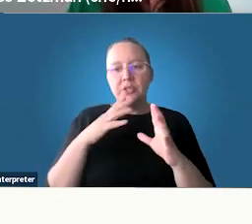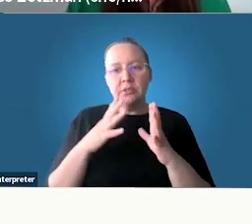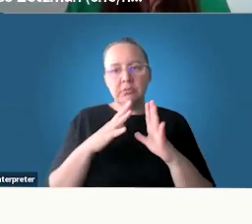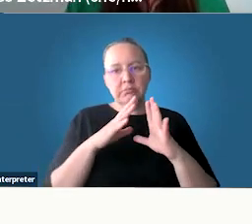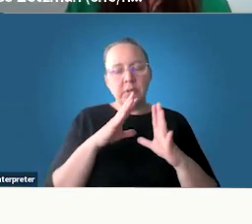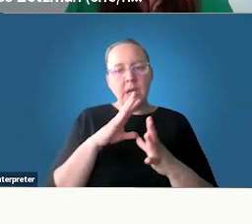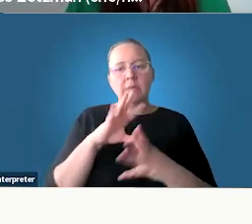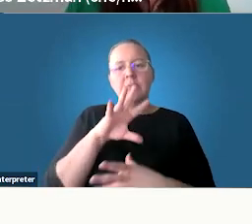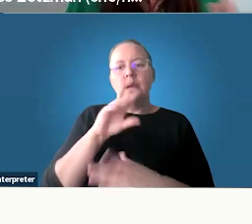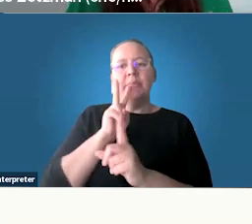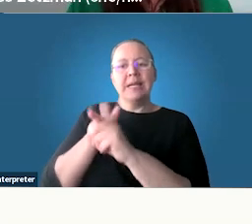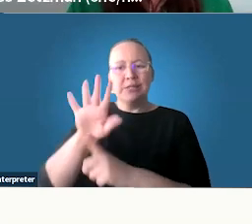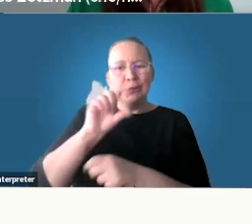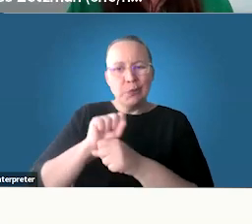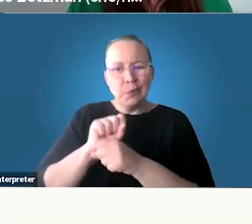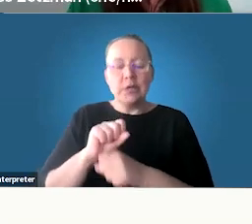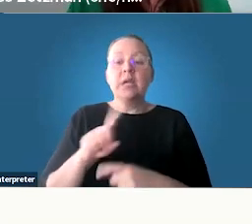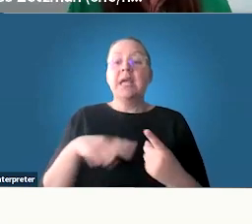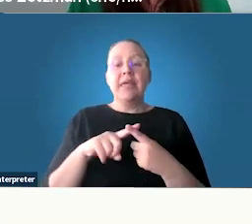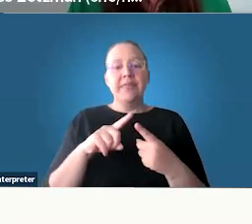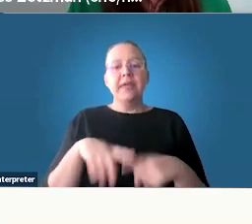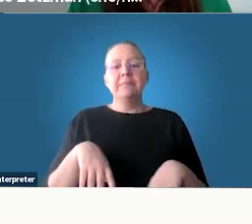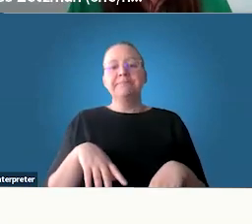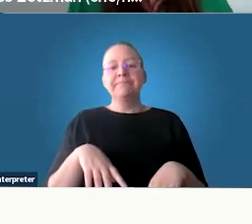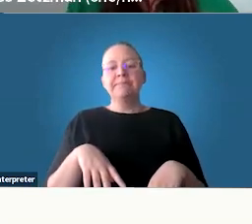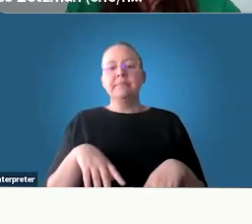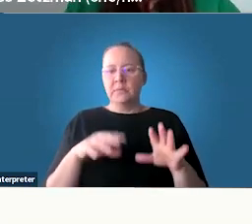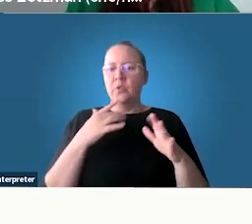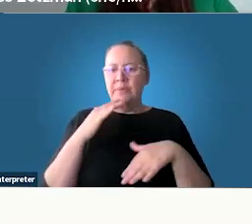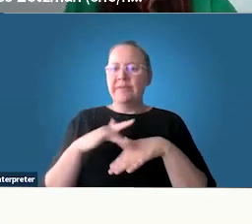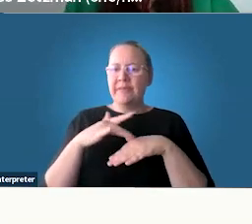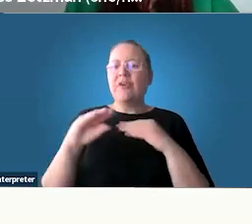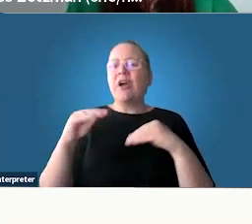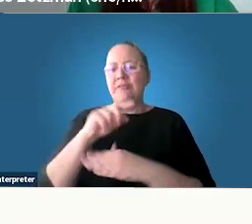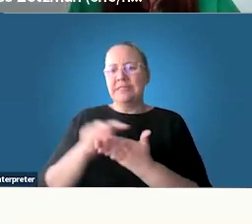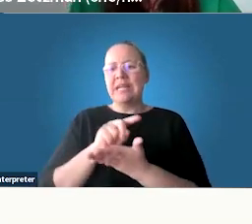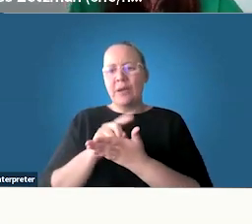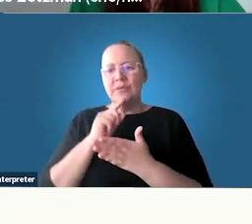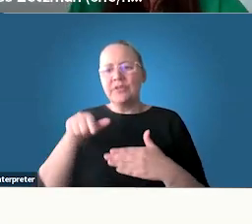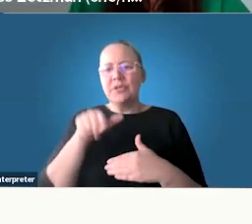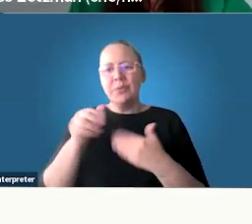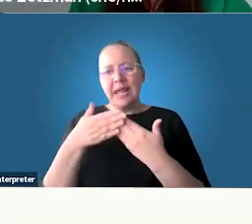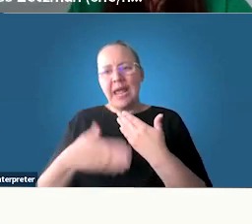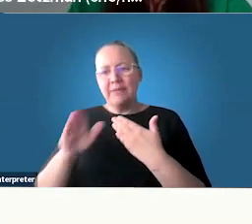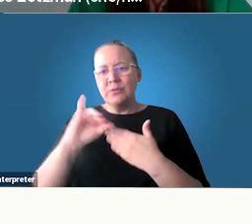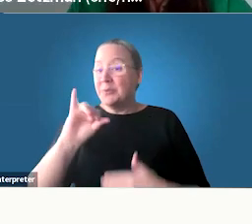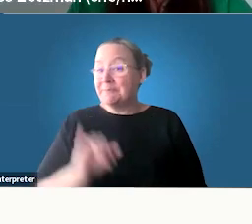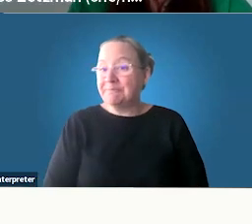you're doing. And then just a reminder that we'll be available for the office hours and for Q&A